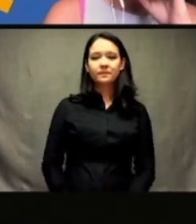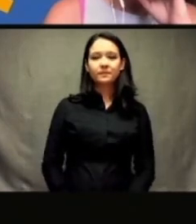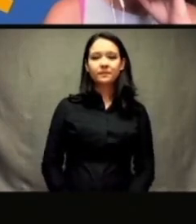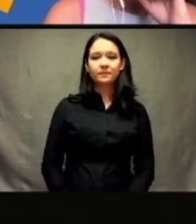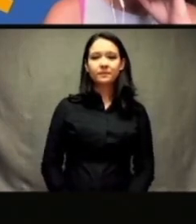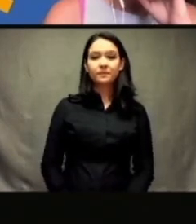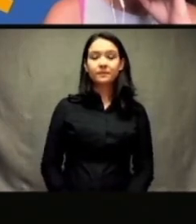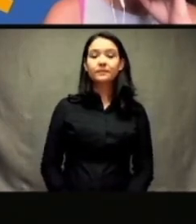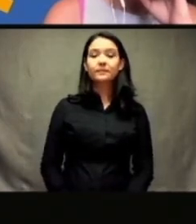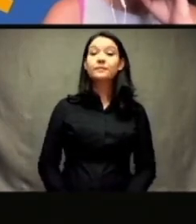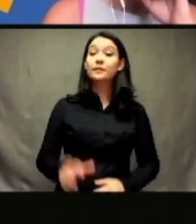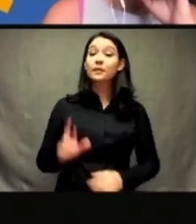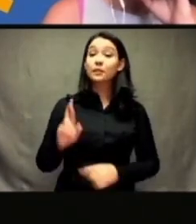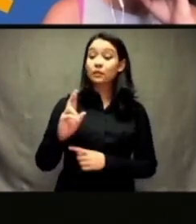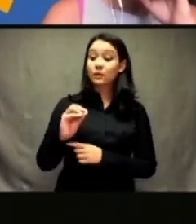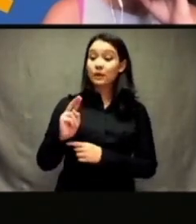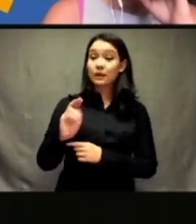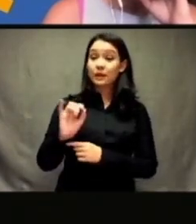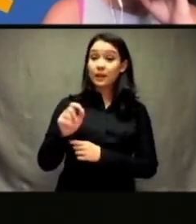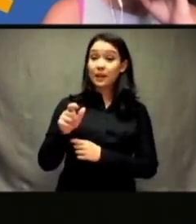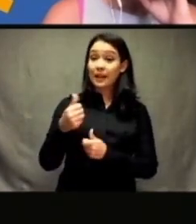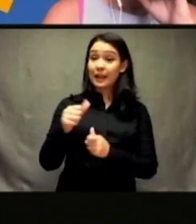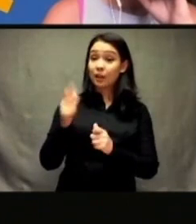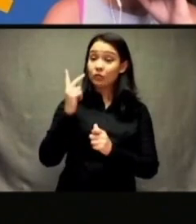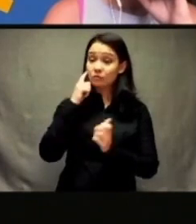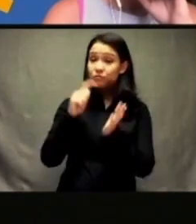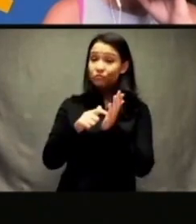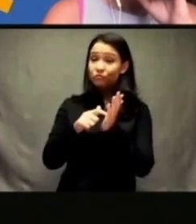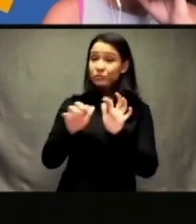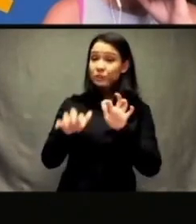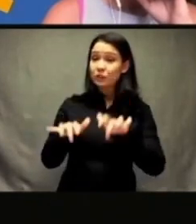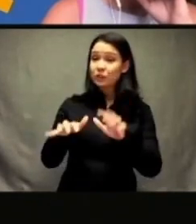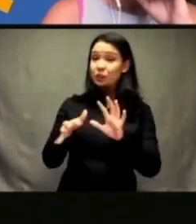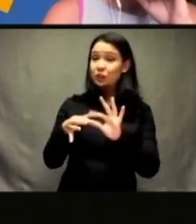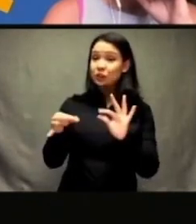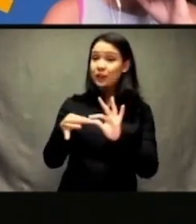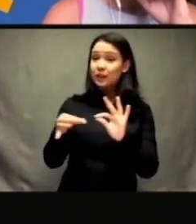Other things, Ronni, that you're noticing in the chat?